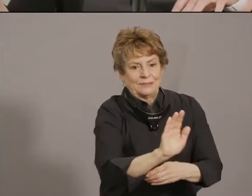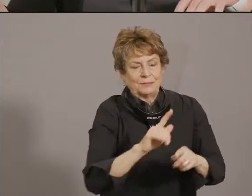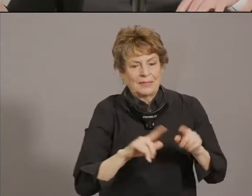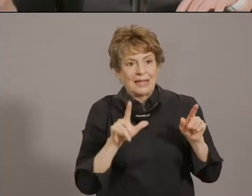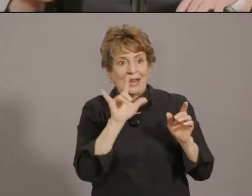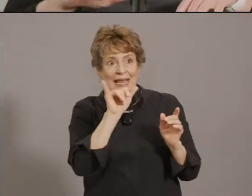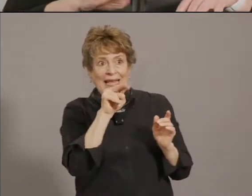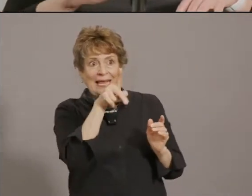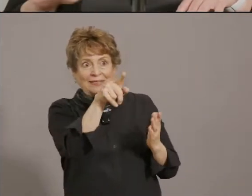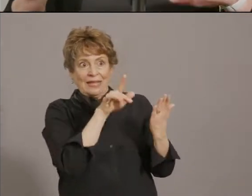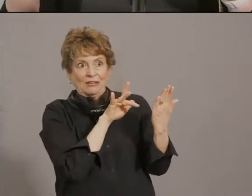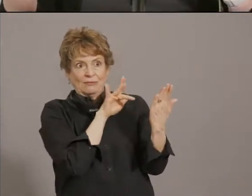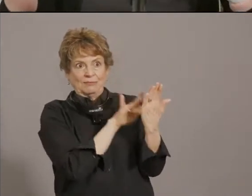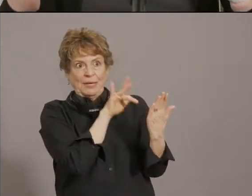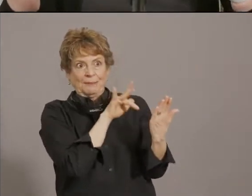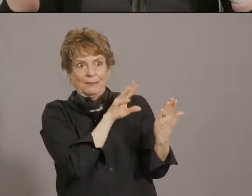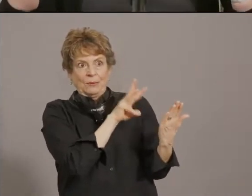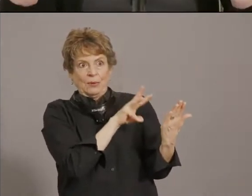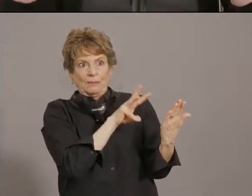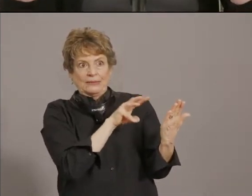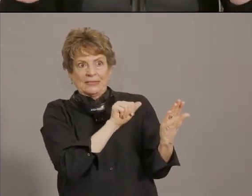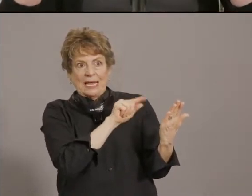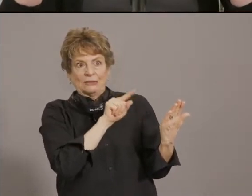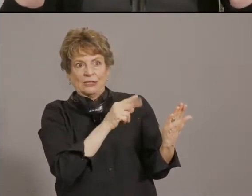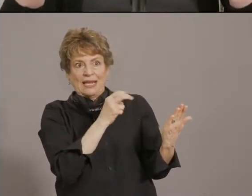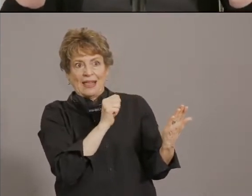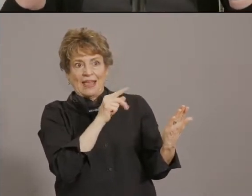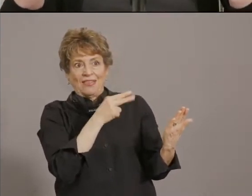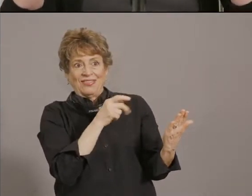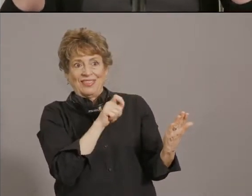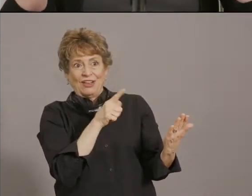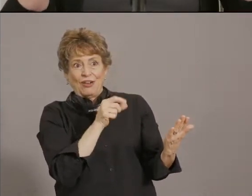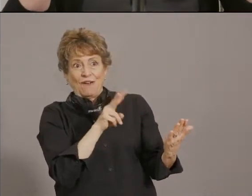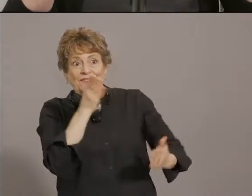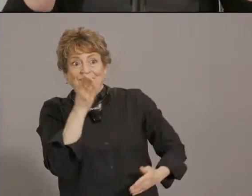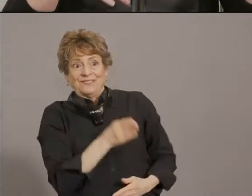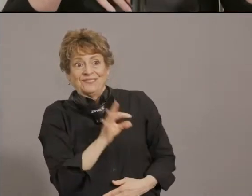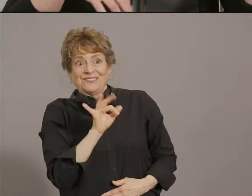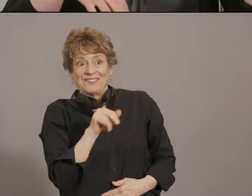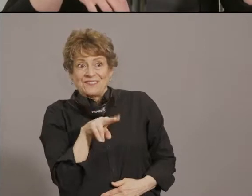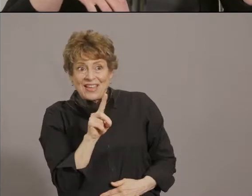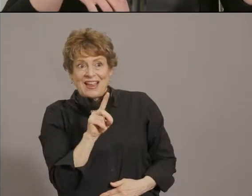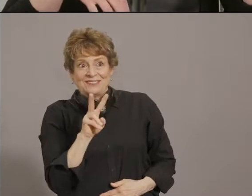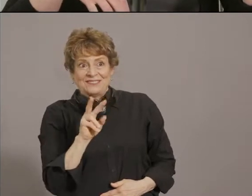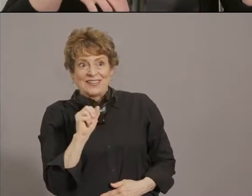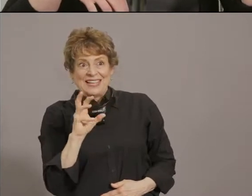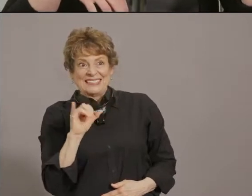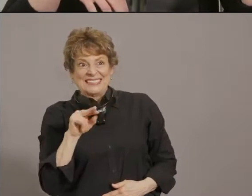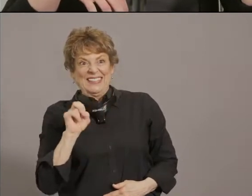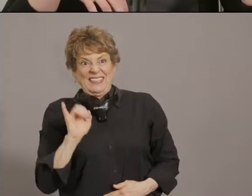contact information. So again, not all vaccination appointments are scheduled through